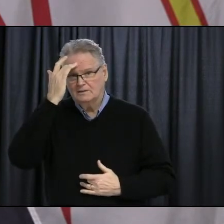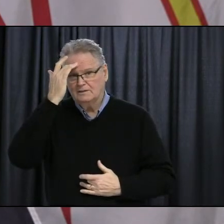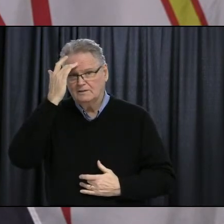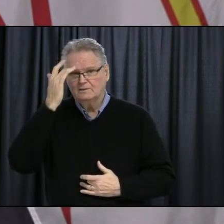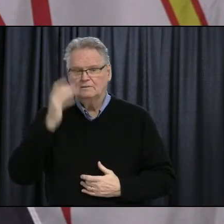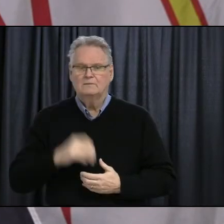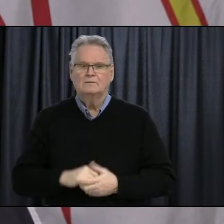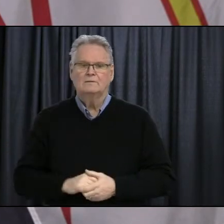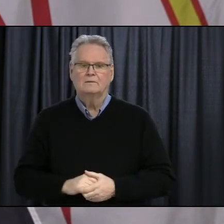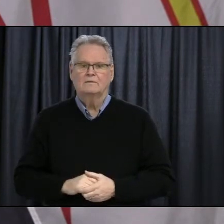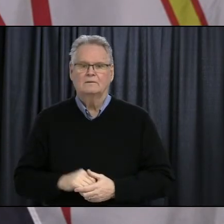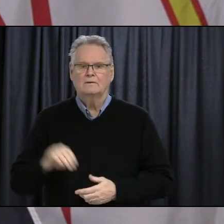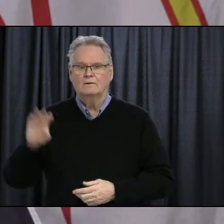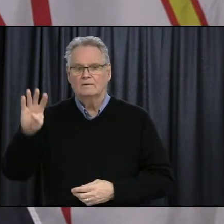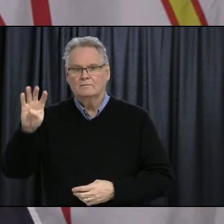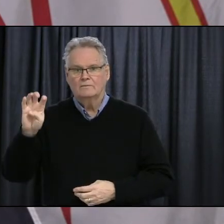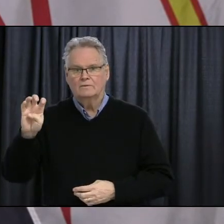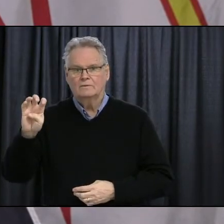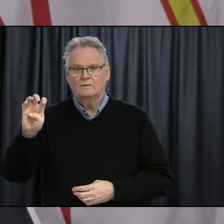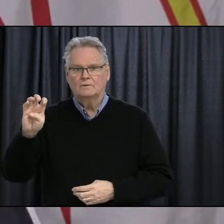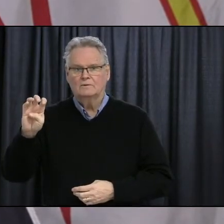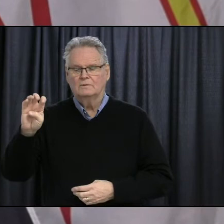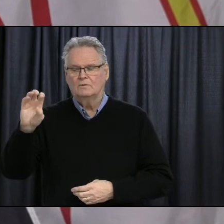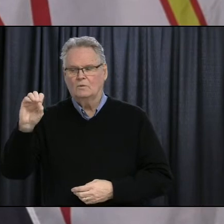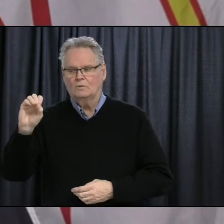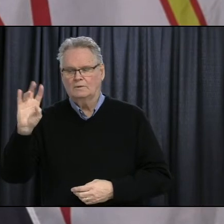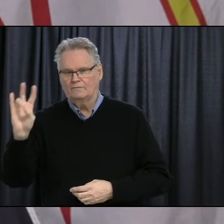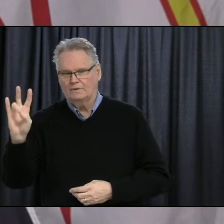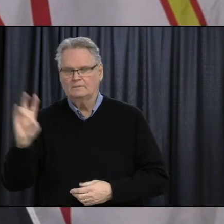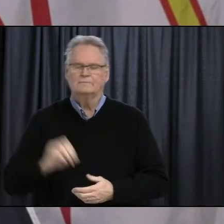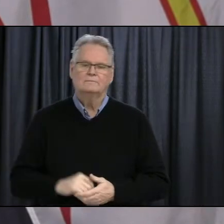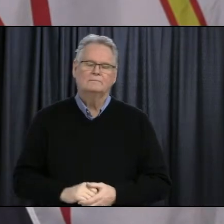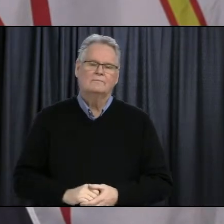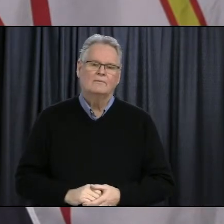1,037 people have been tested since yesterday for a total of